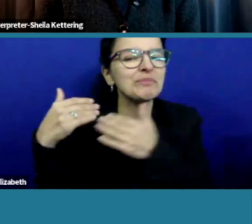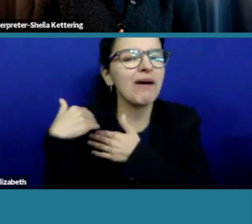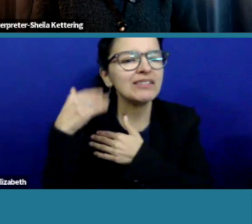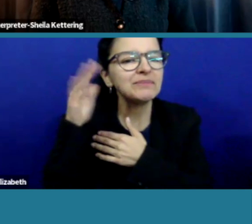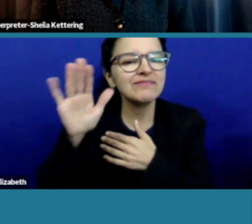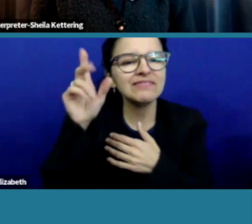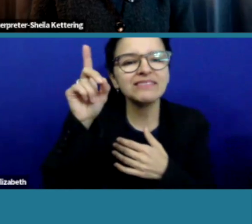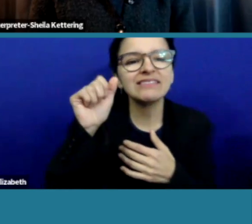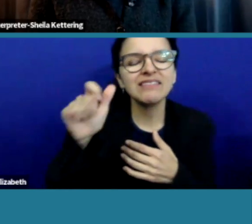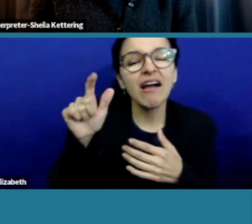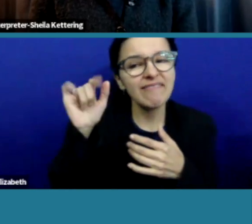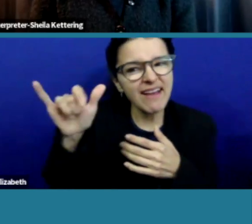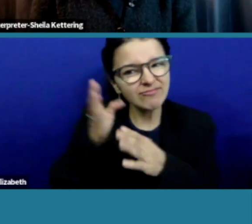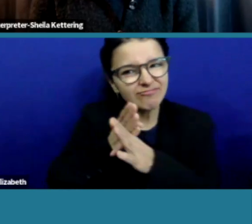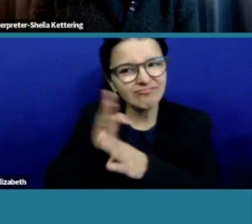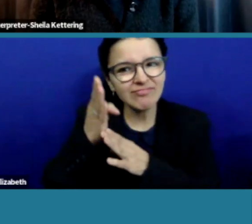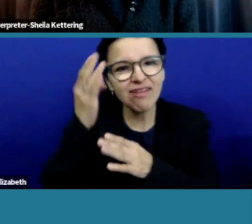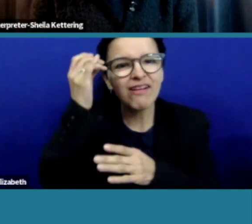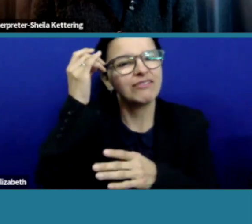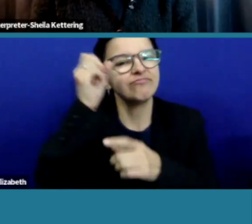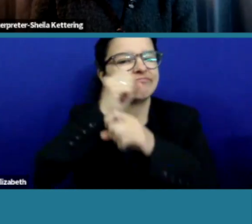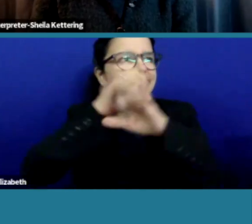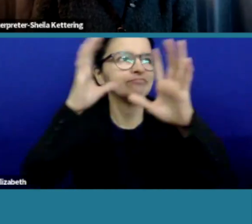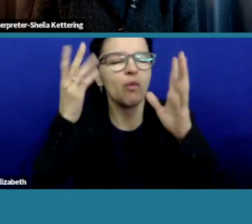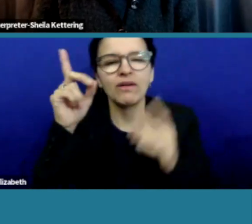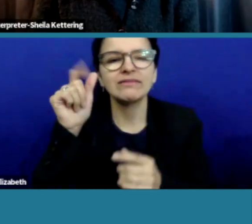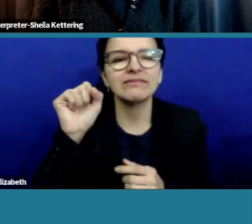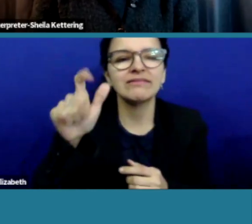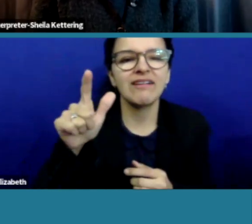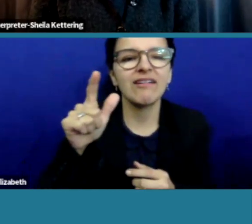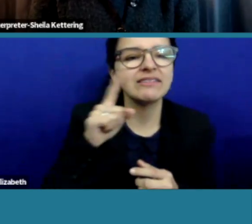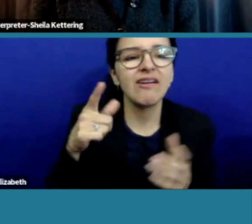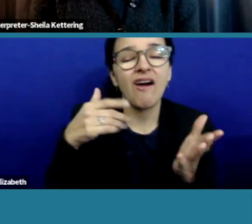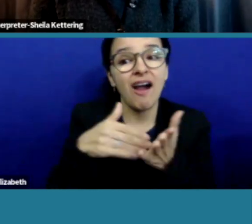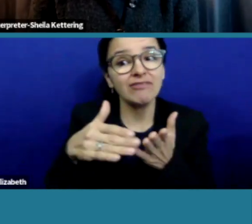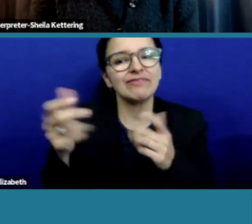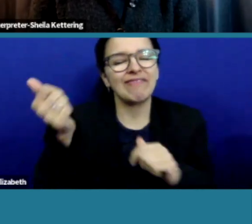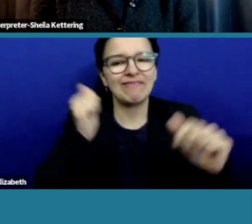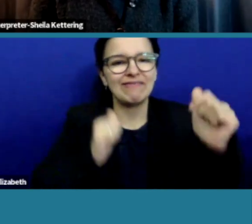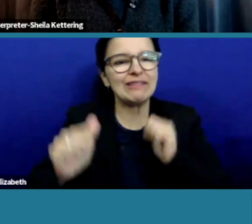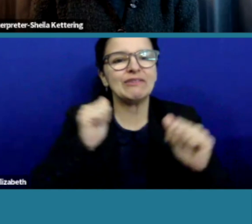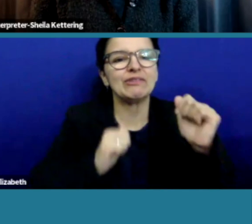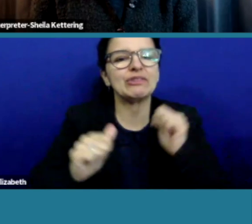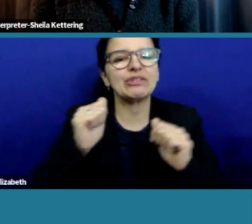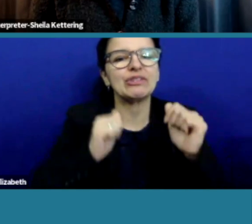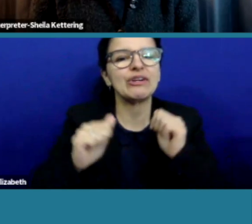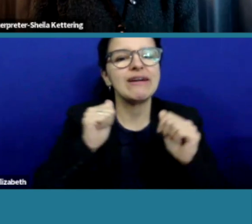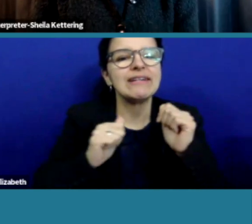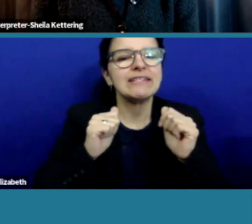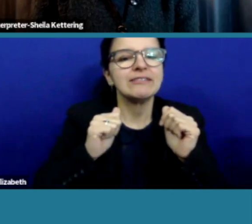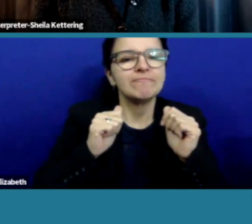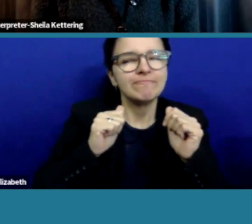Crom has already really explained a lot of the responsibilities of a dazzle. So, but